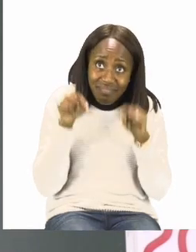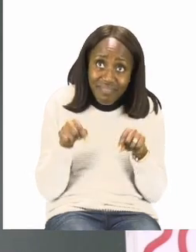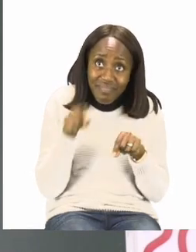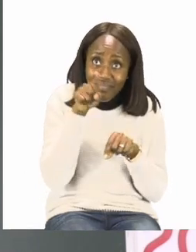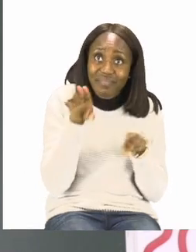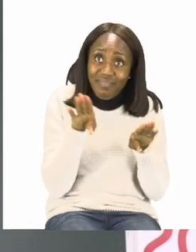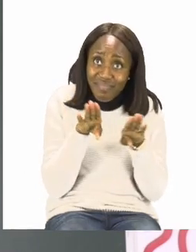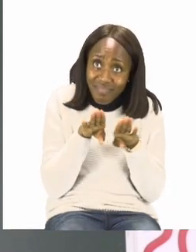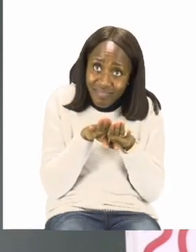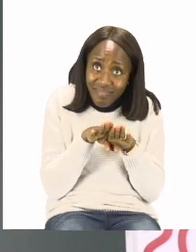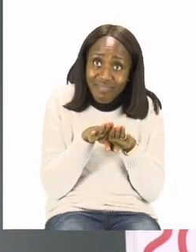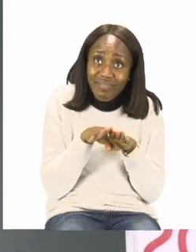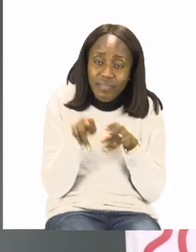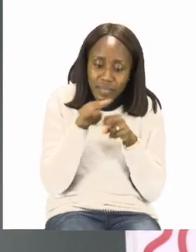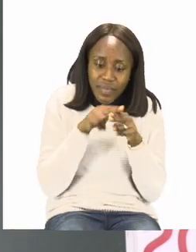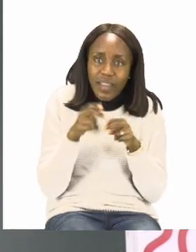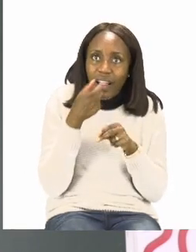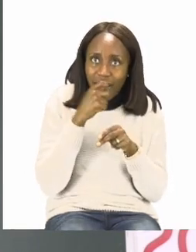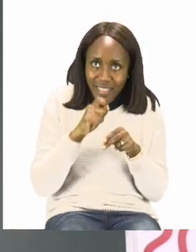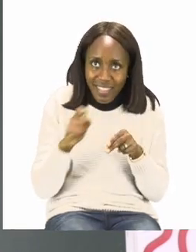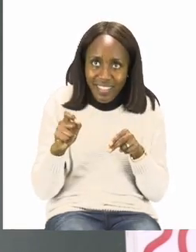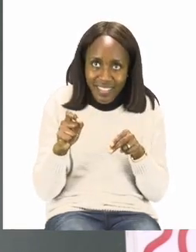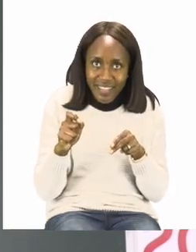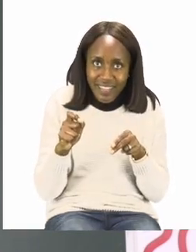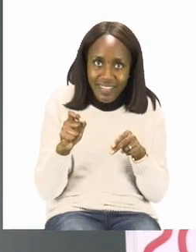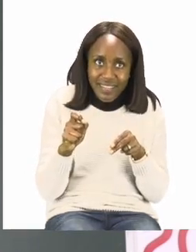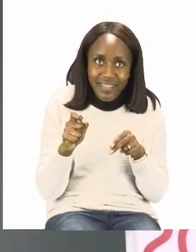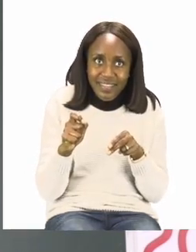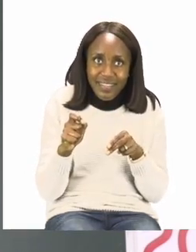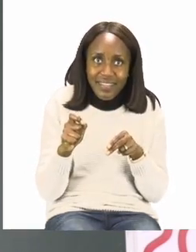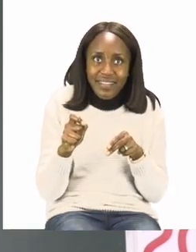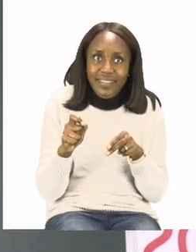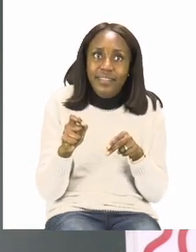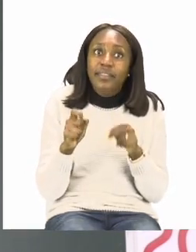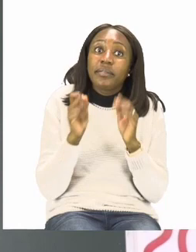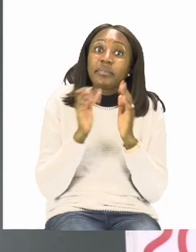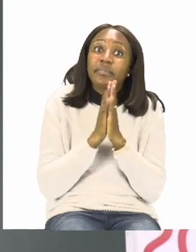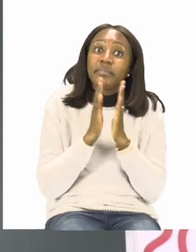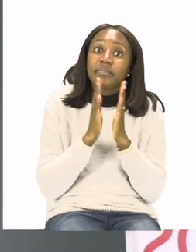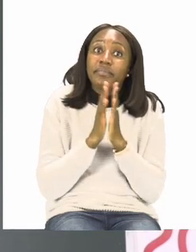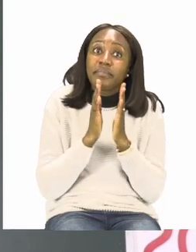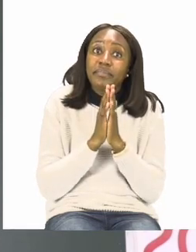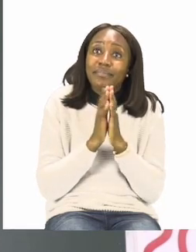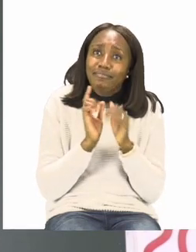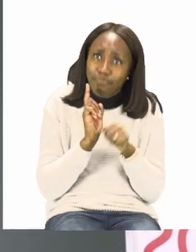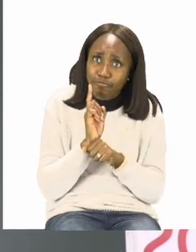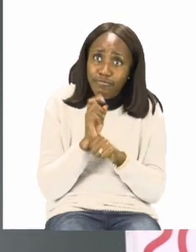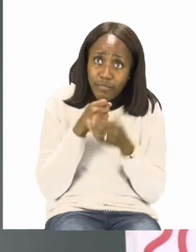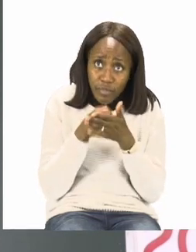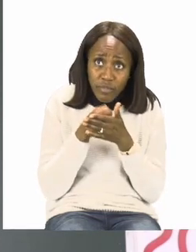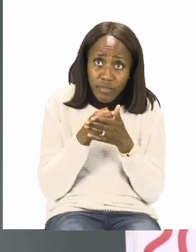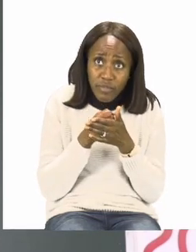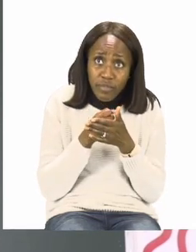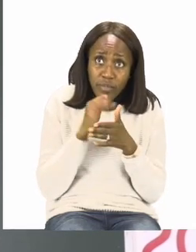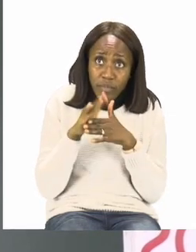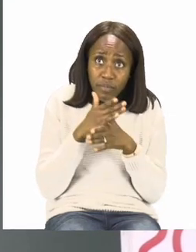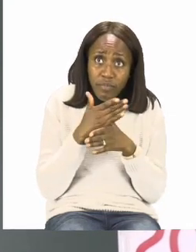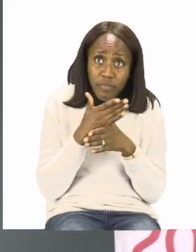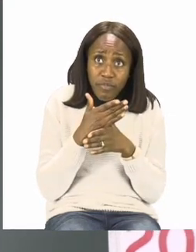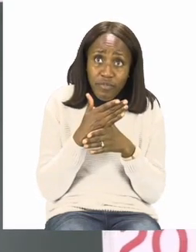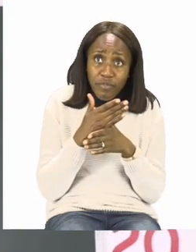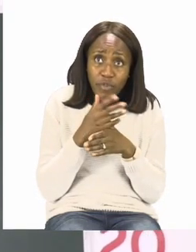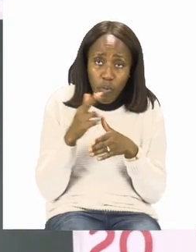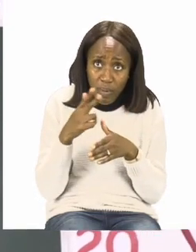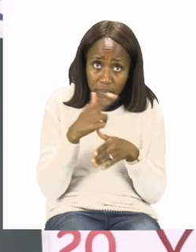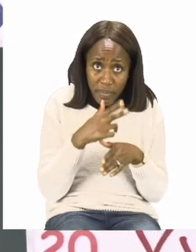a pencil for this exercise and make sure that you try with your finger first before you move on to